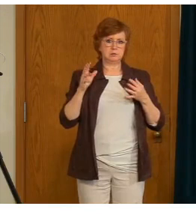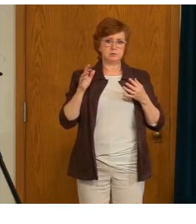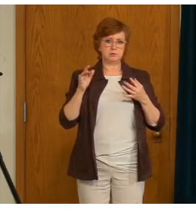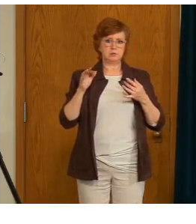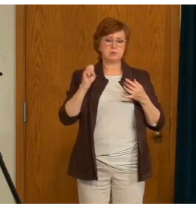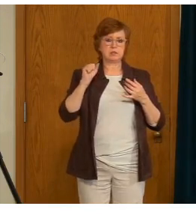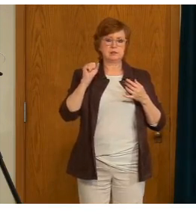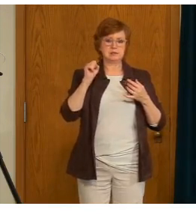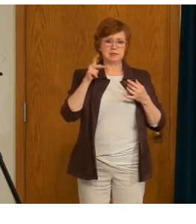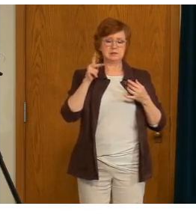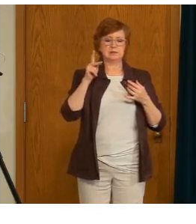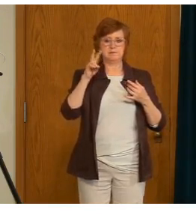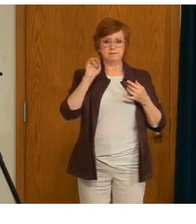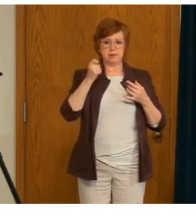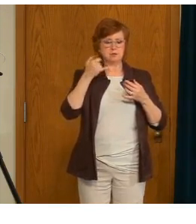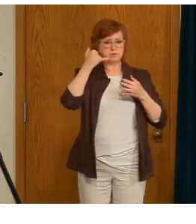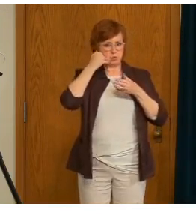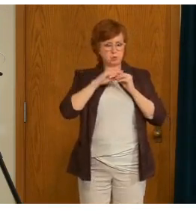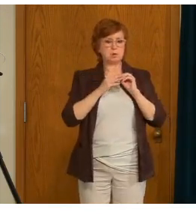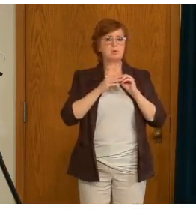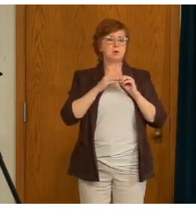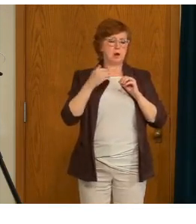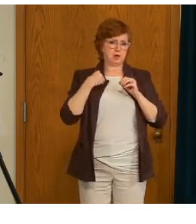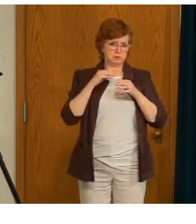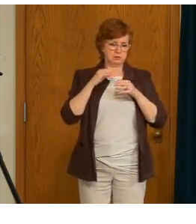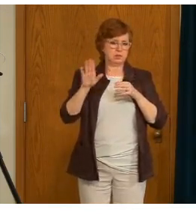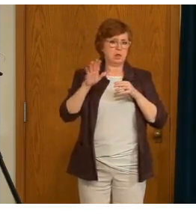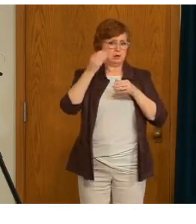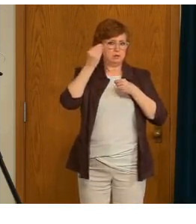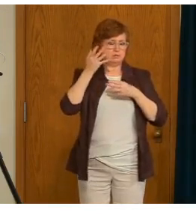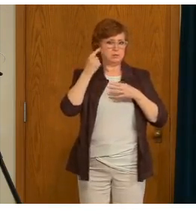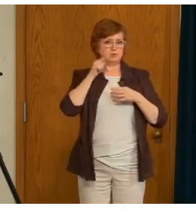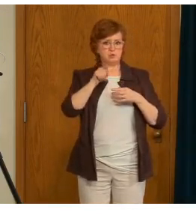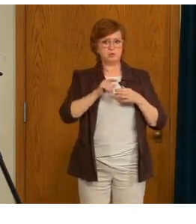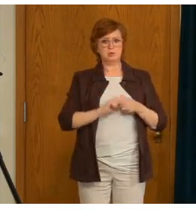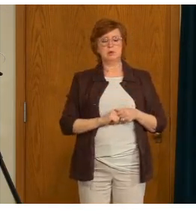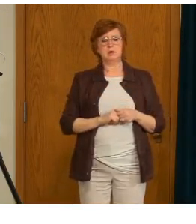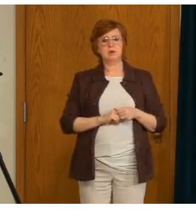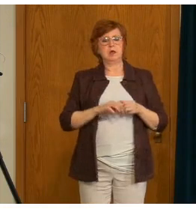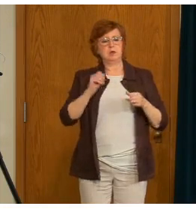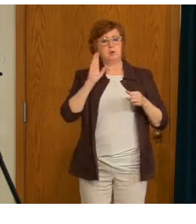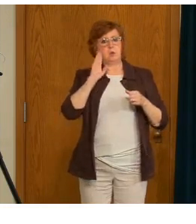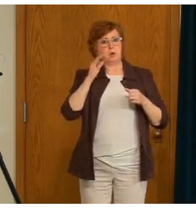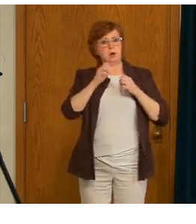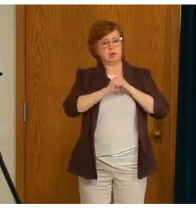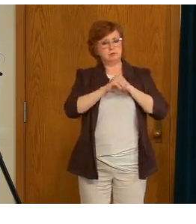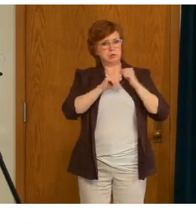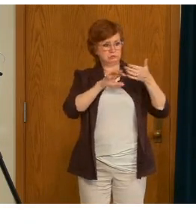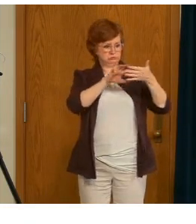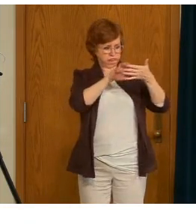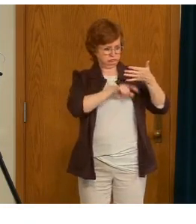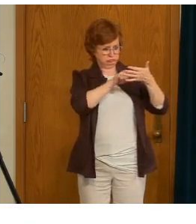to support that throughout the booking process, as well as when you actually access your vaccine through one